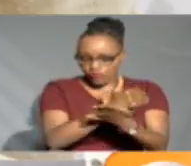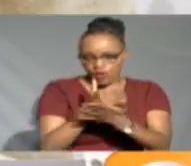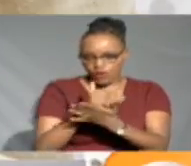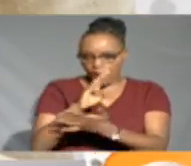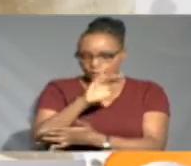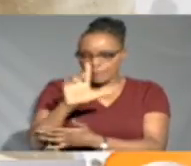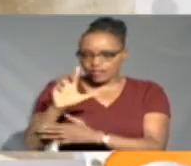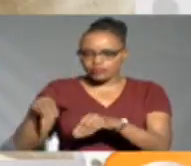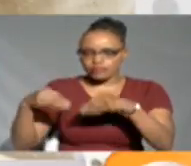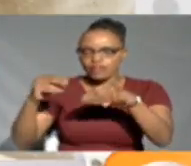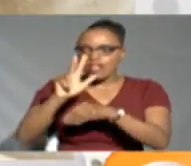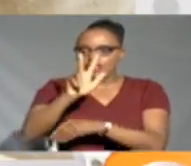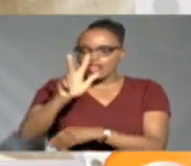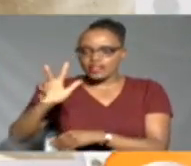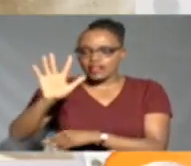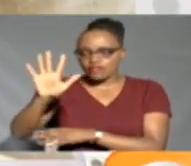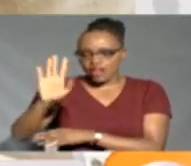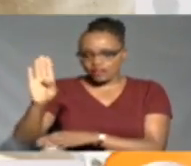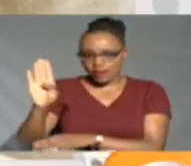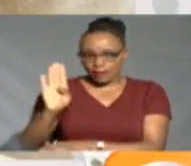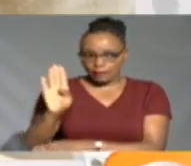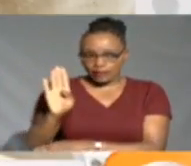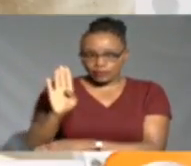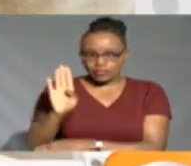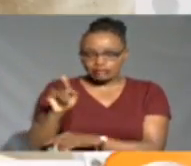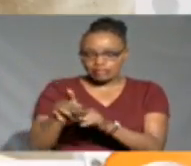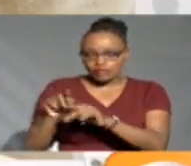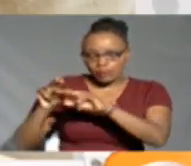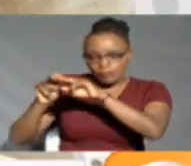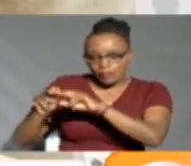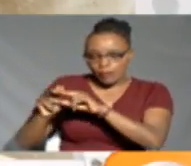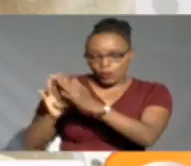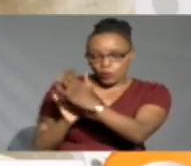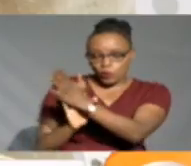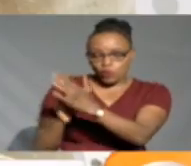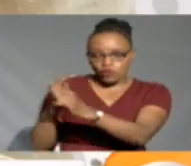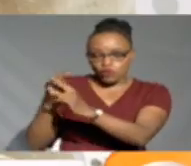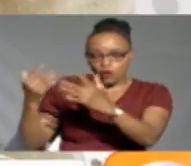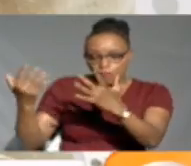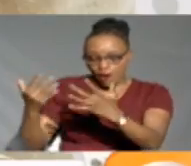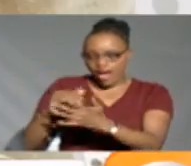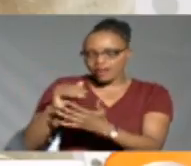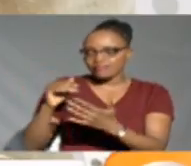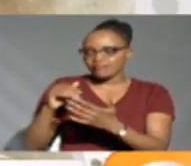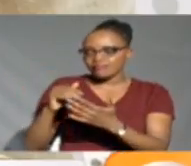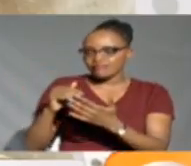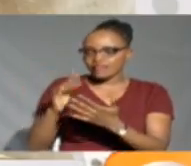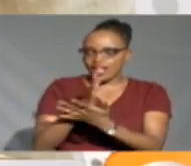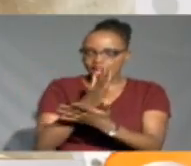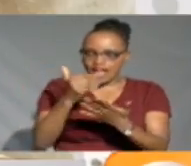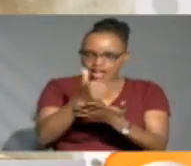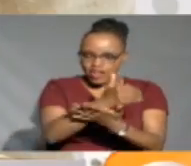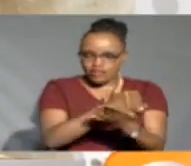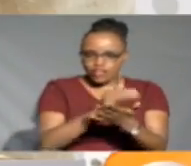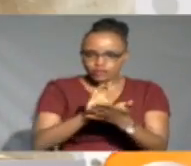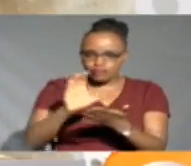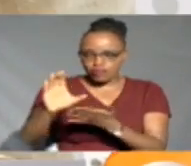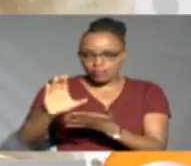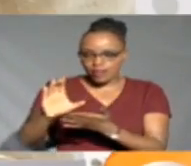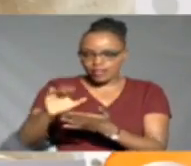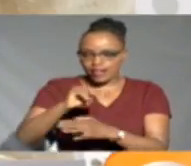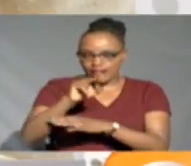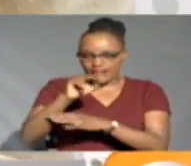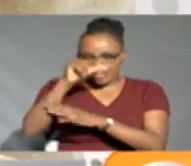county governments 335 billion shillings, relying on a recommendation of the Commission on Revenue Allocation. The national government in the Senate